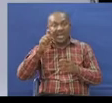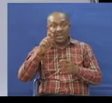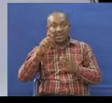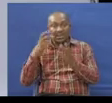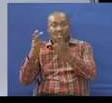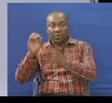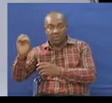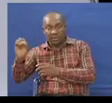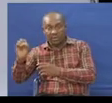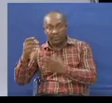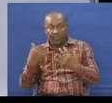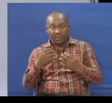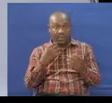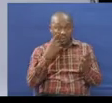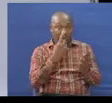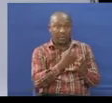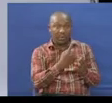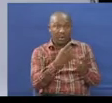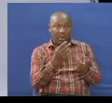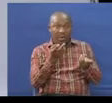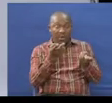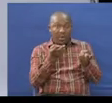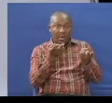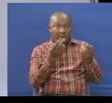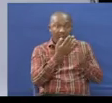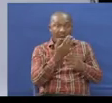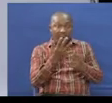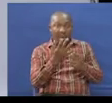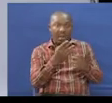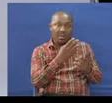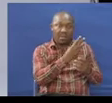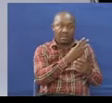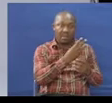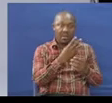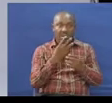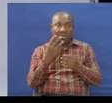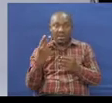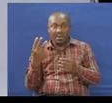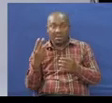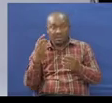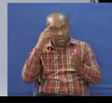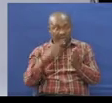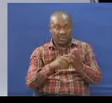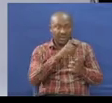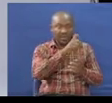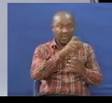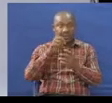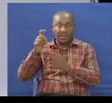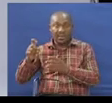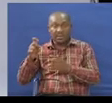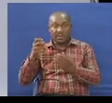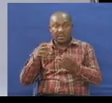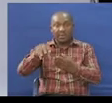As usual, we need now to factorize at this stage. You look at the coefficients. We have 3, 3. So we take 3x out.